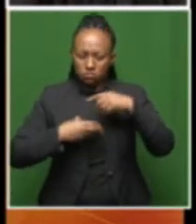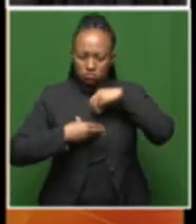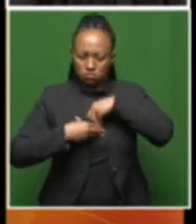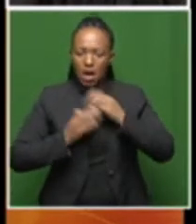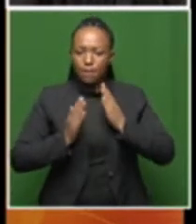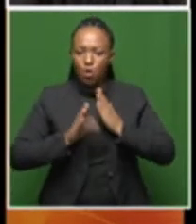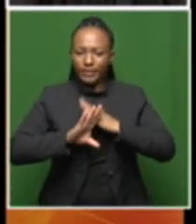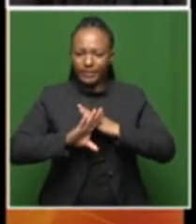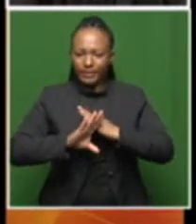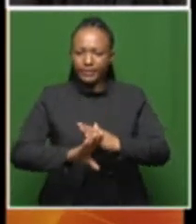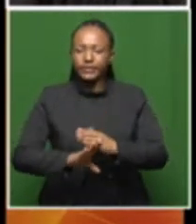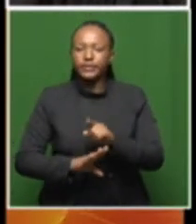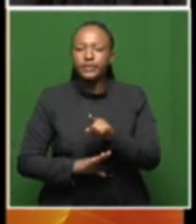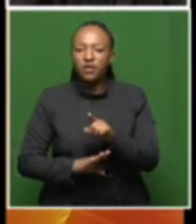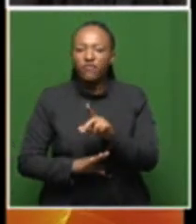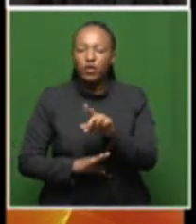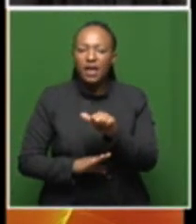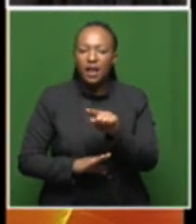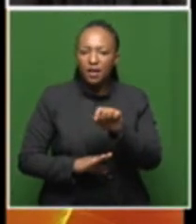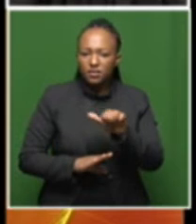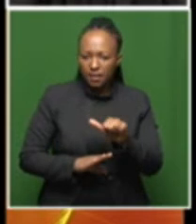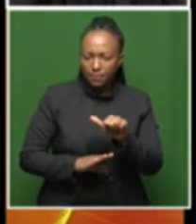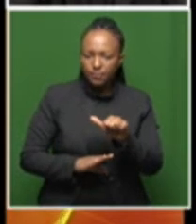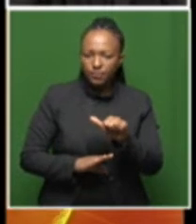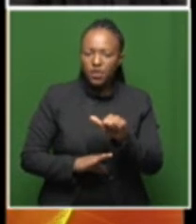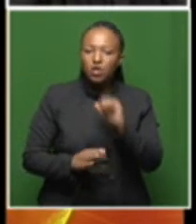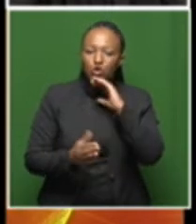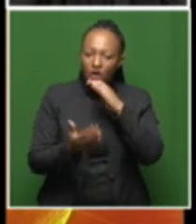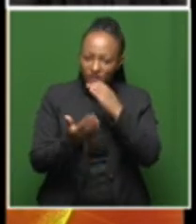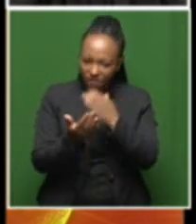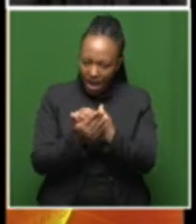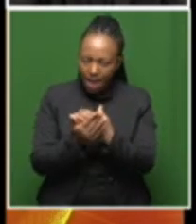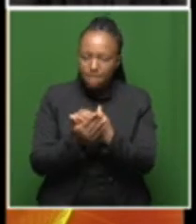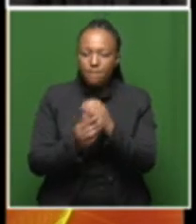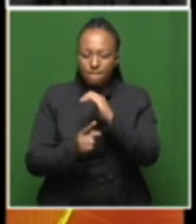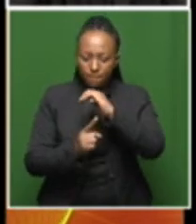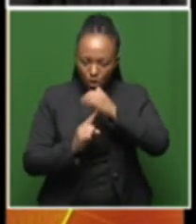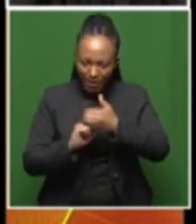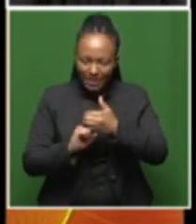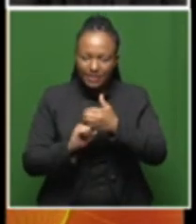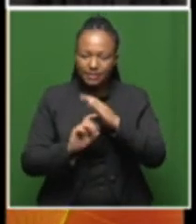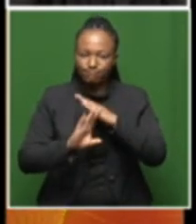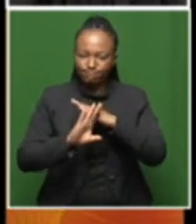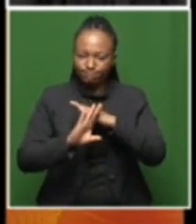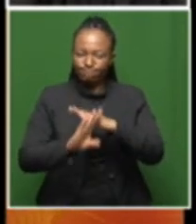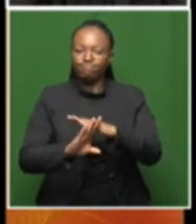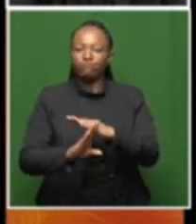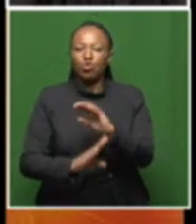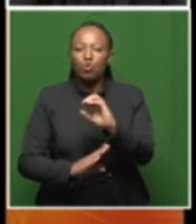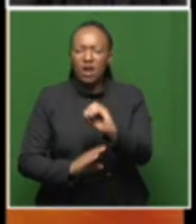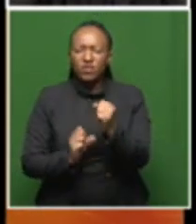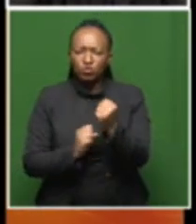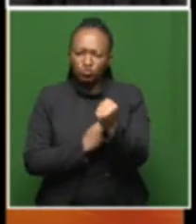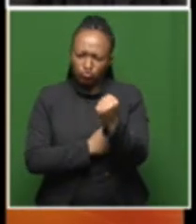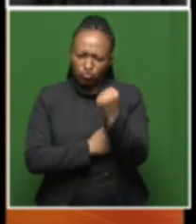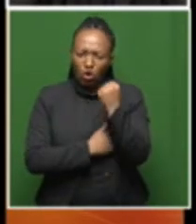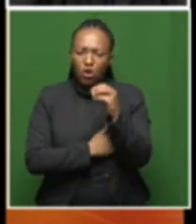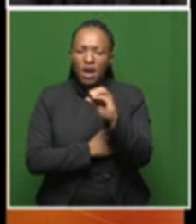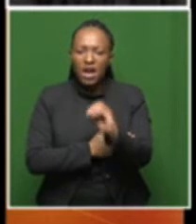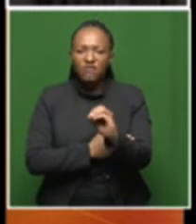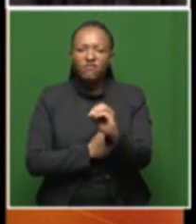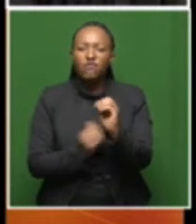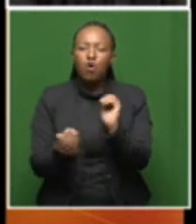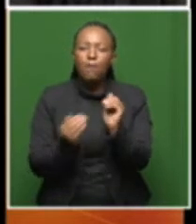variant. So we should confirming that the protection will exist and potentially stronger than the